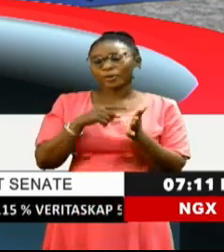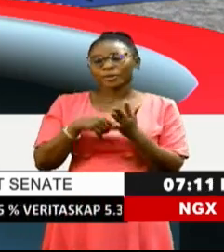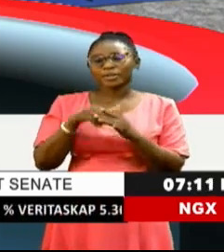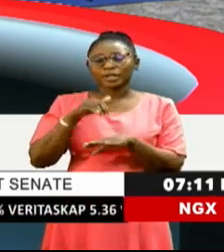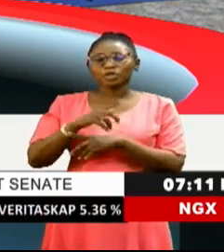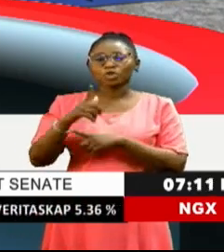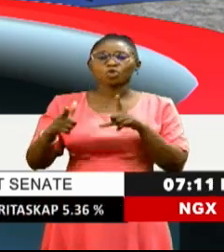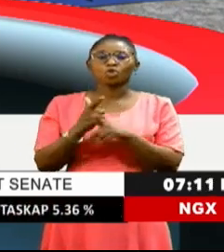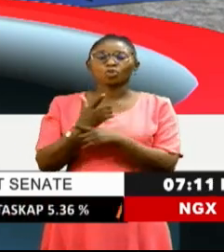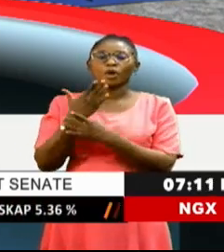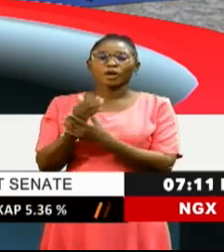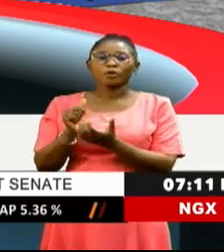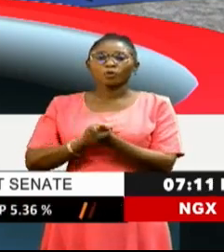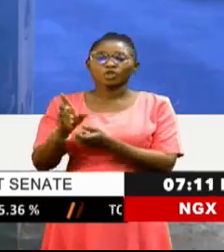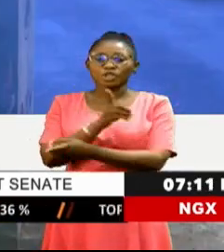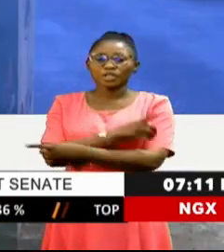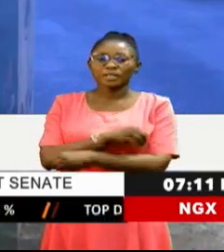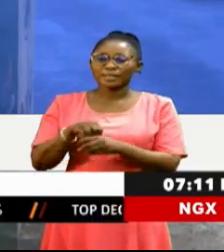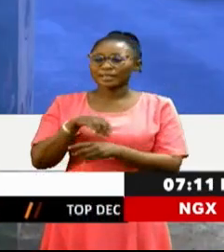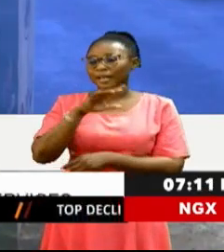Day held in Abuja.